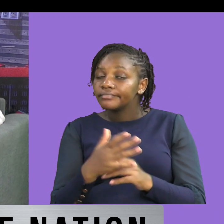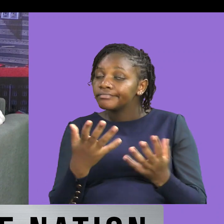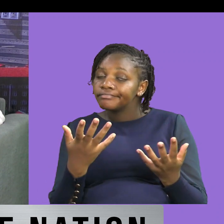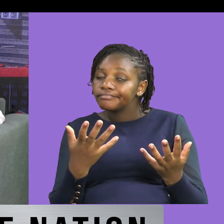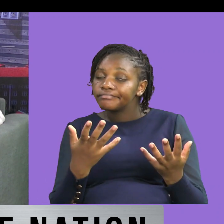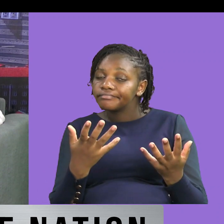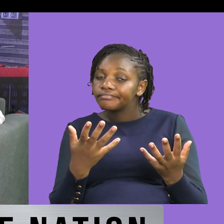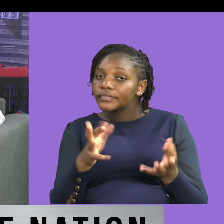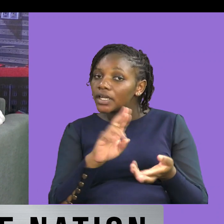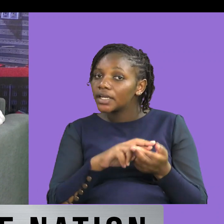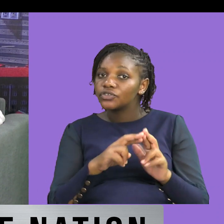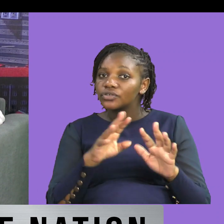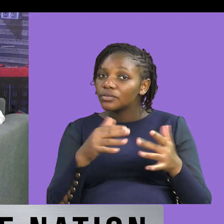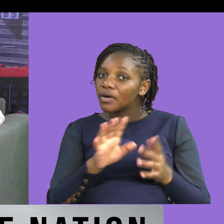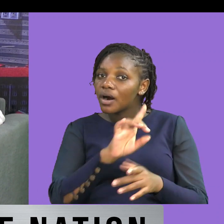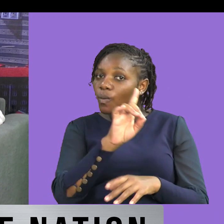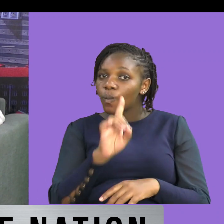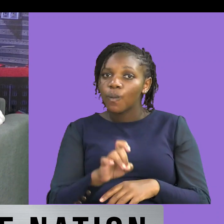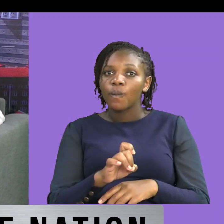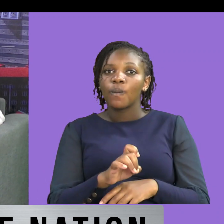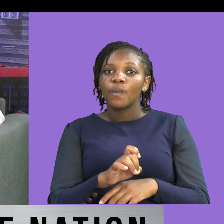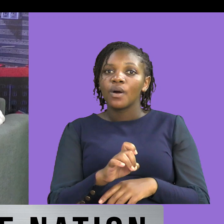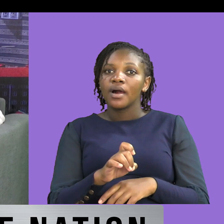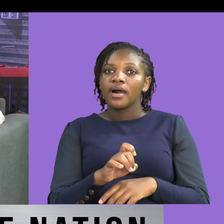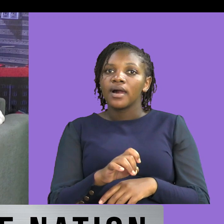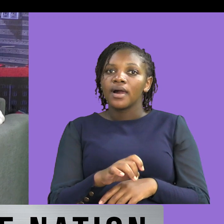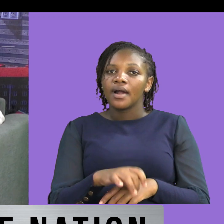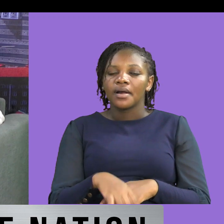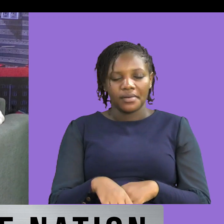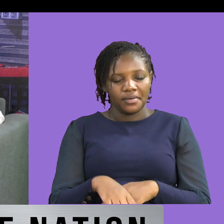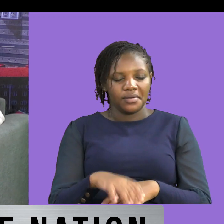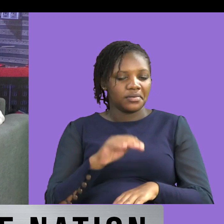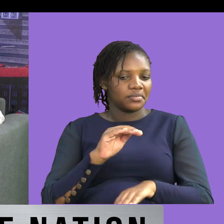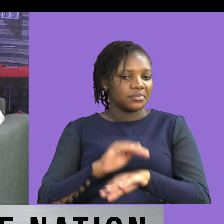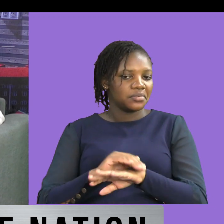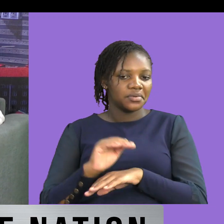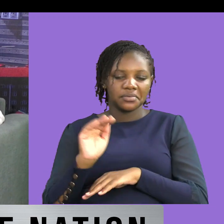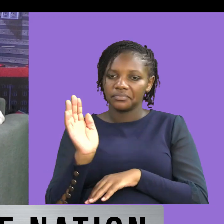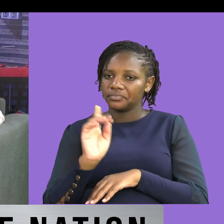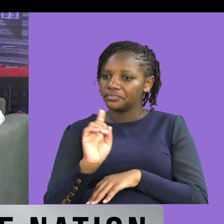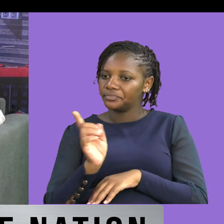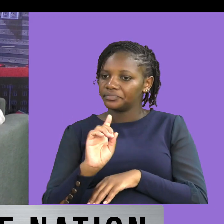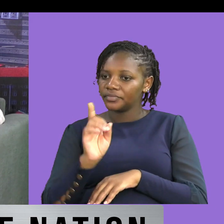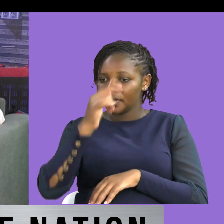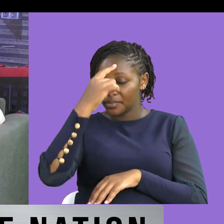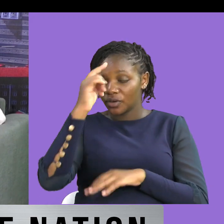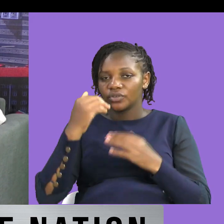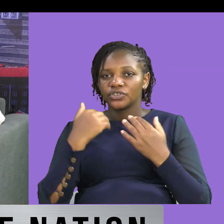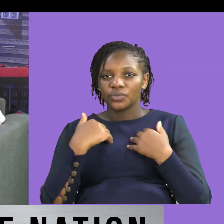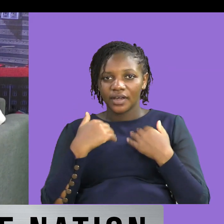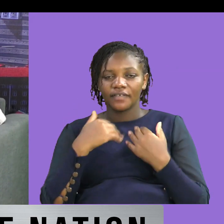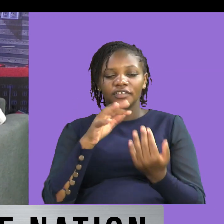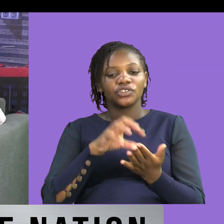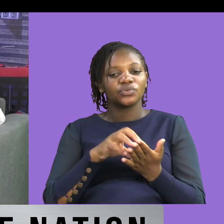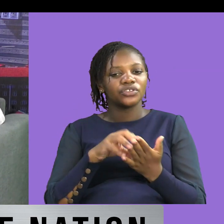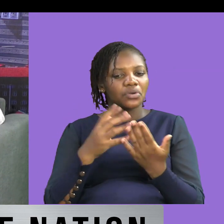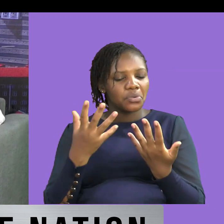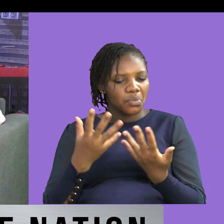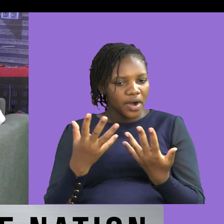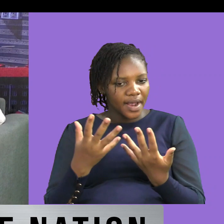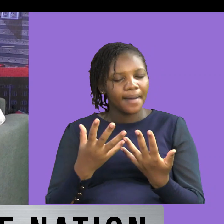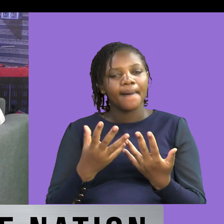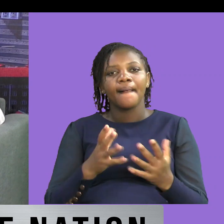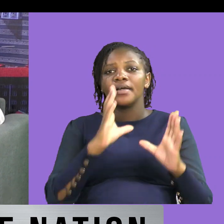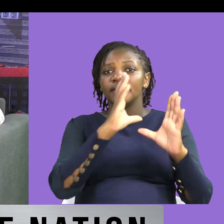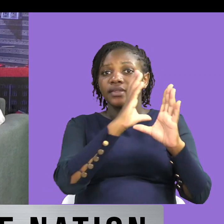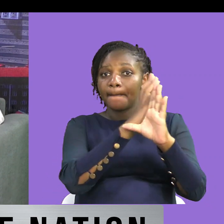it's a mess, Jonah. It's a mess because we have a situation where the executive is overbearing. The